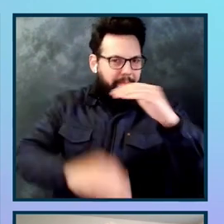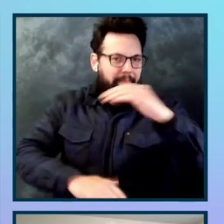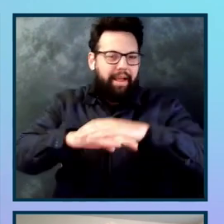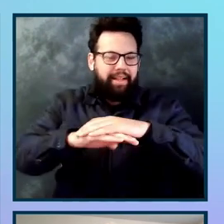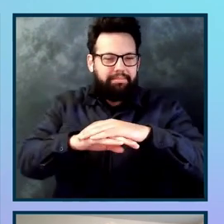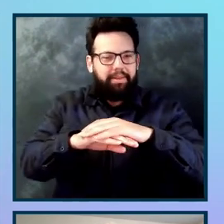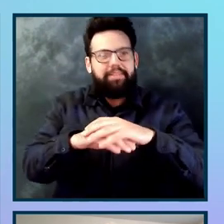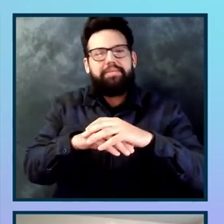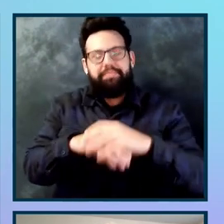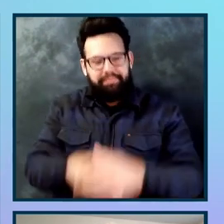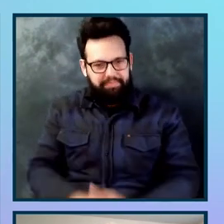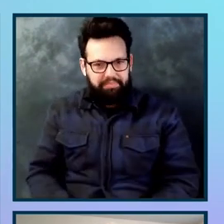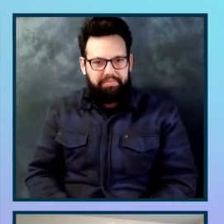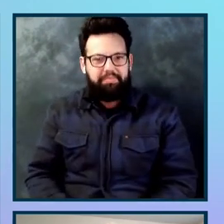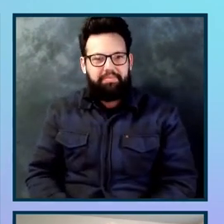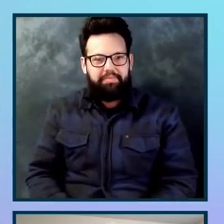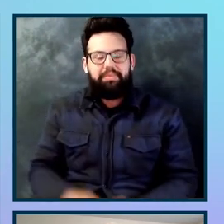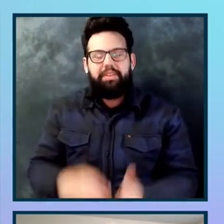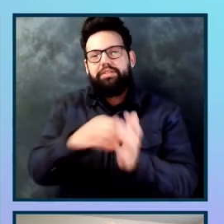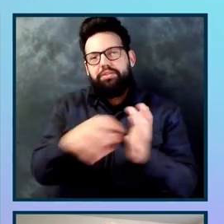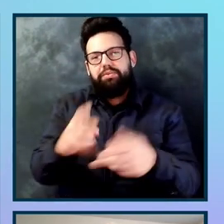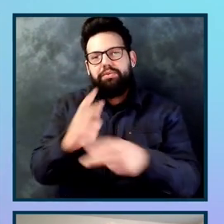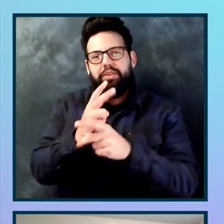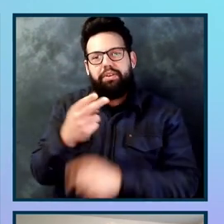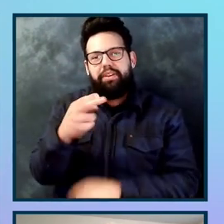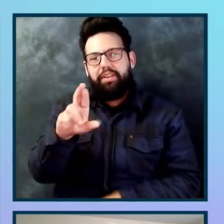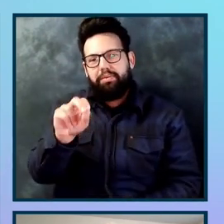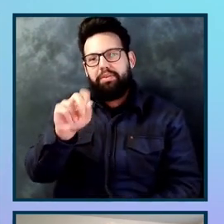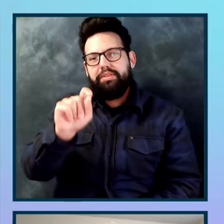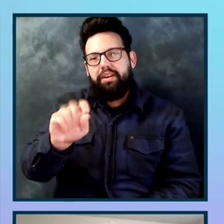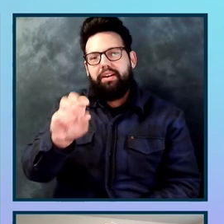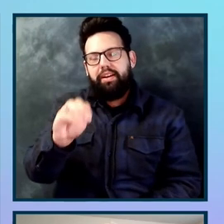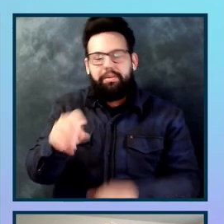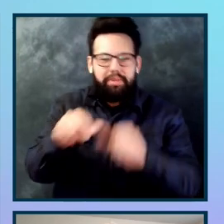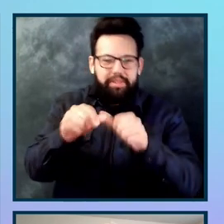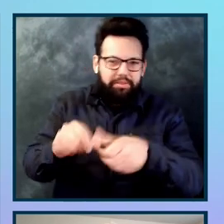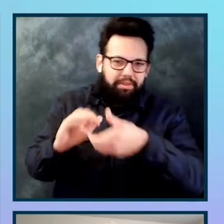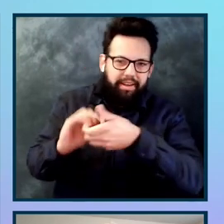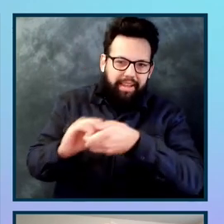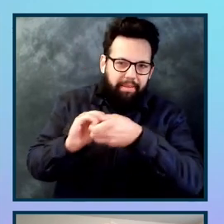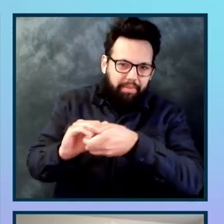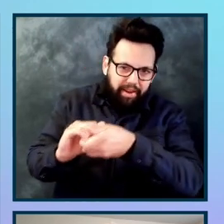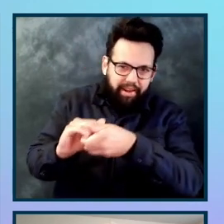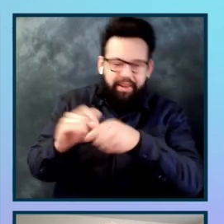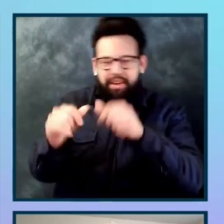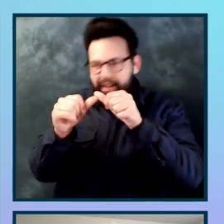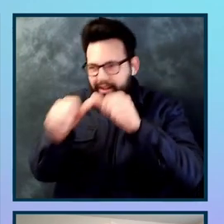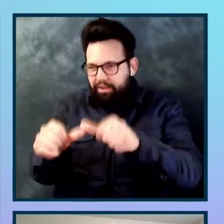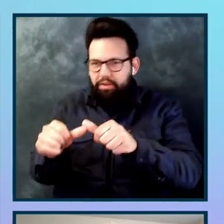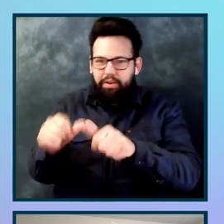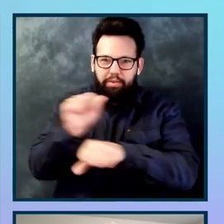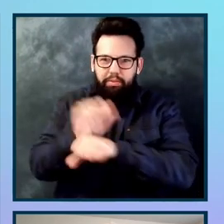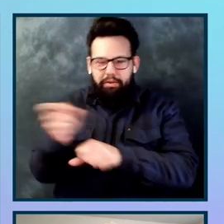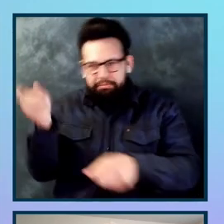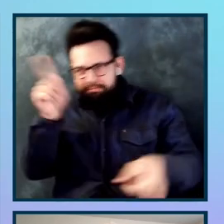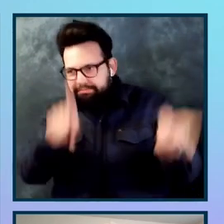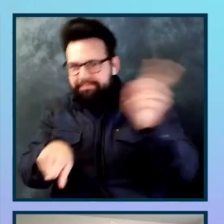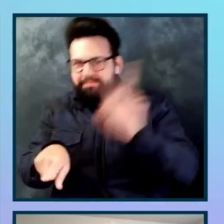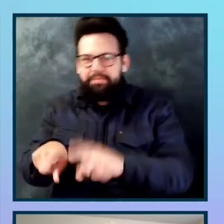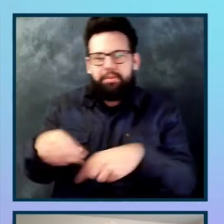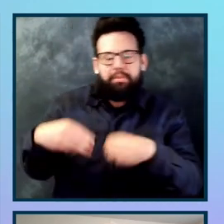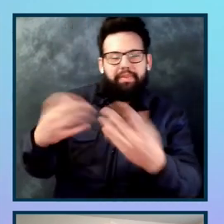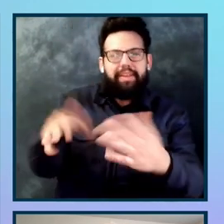possible. AudioEye and StudentLoanHero.com continue to collaborate in an ongoing effort to maintain conformance and provide an accessible